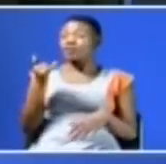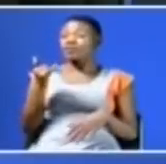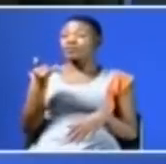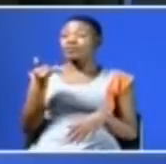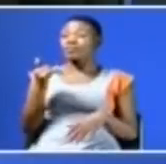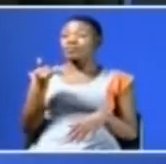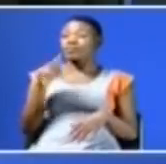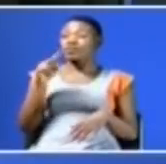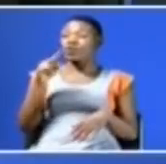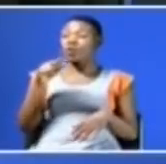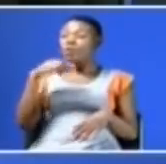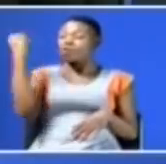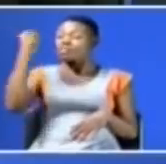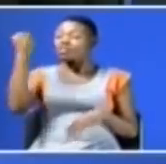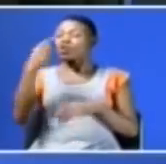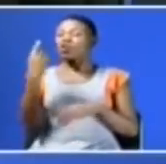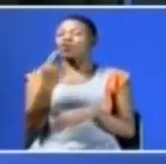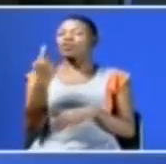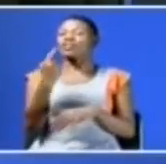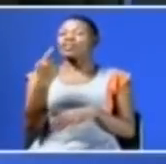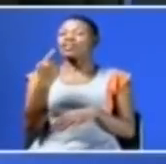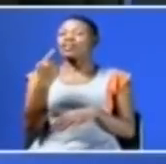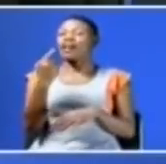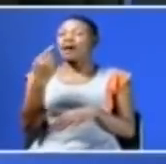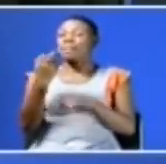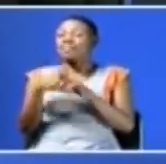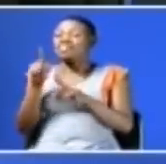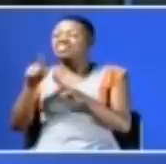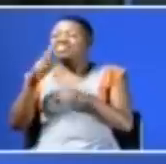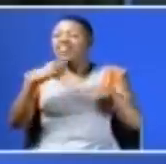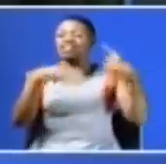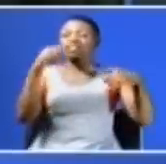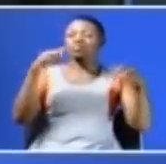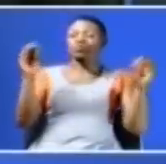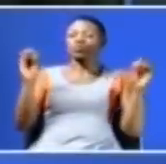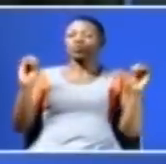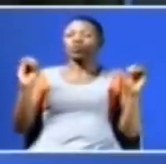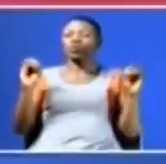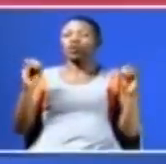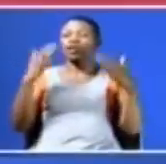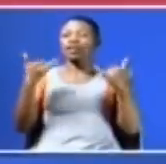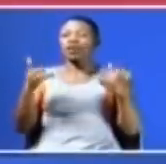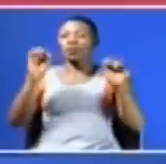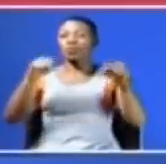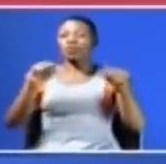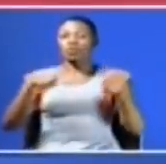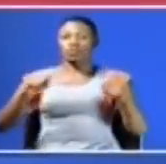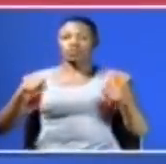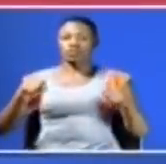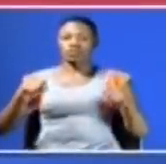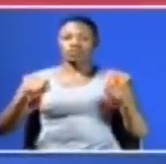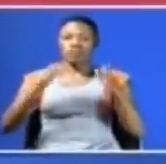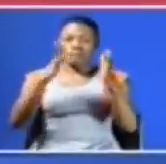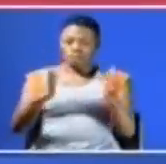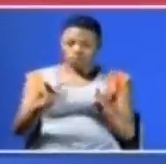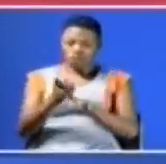for political purposes. Okay. And that political purpose has not worked. Right. So it is probably a person